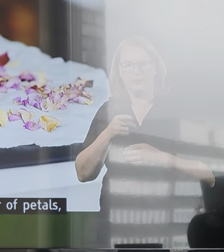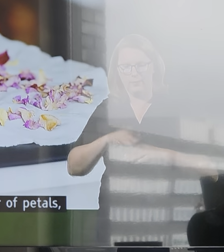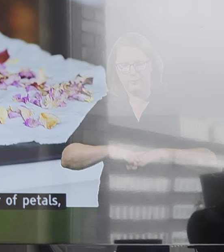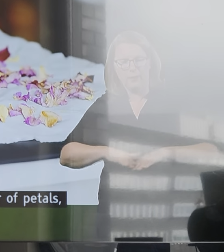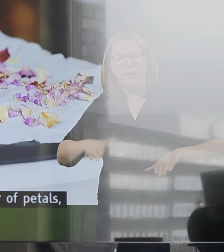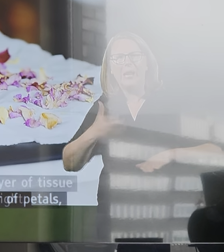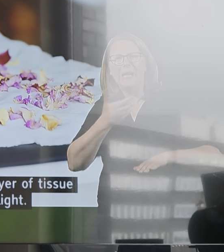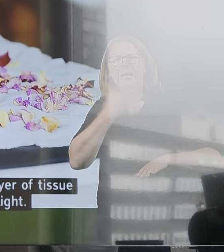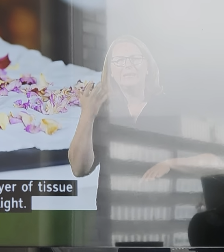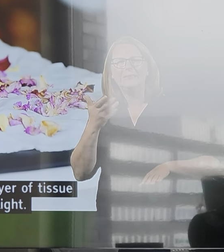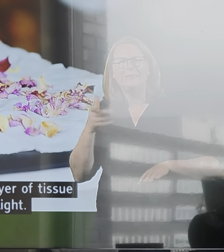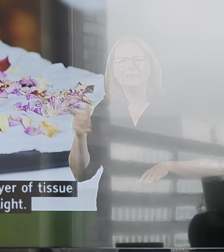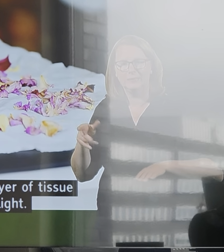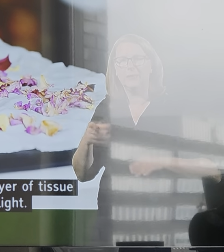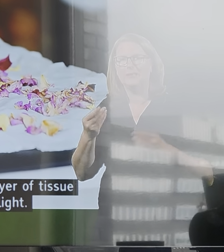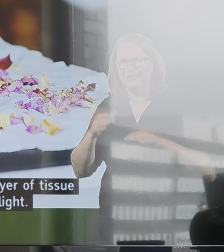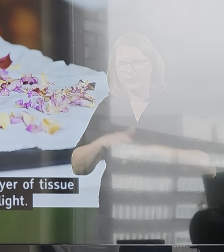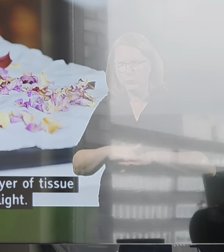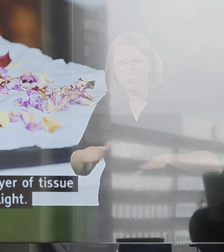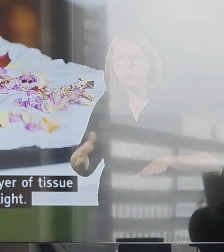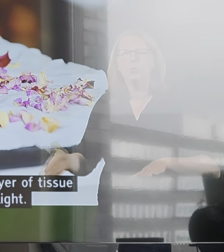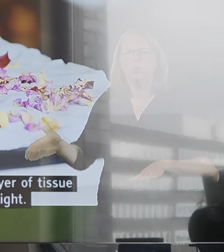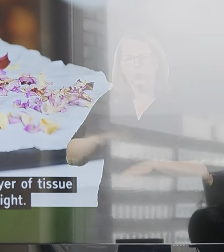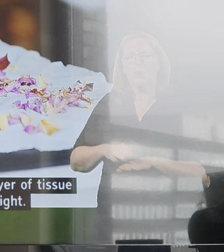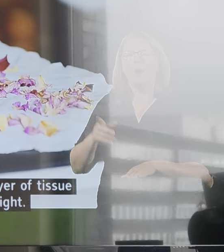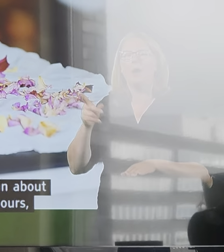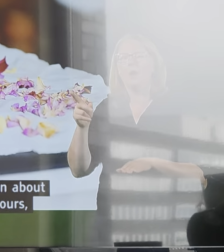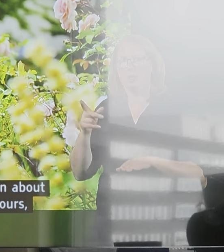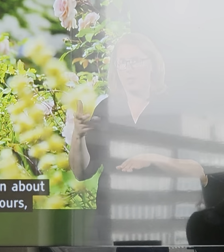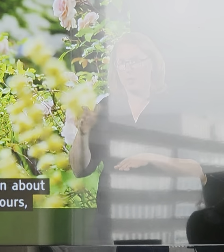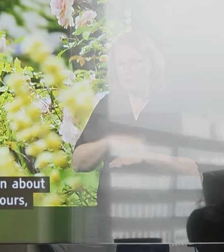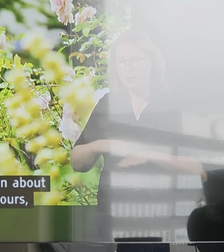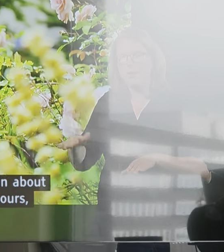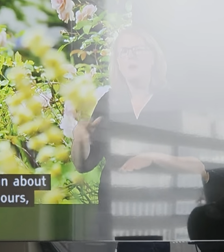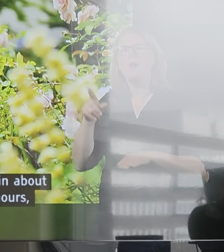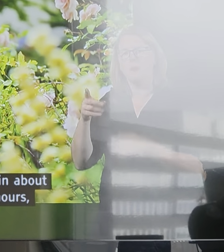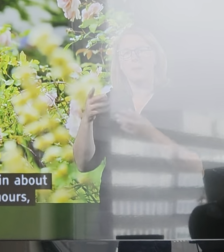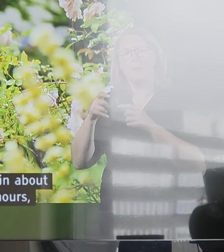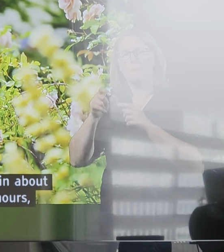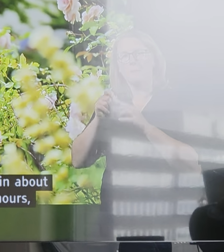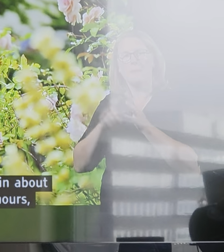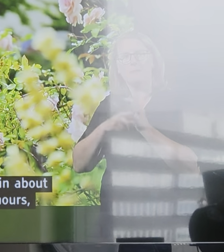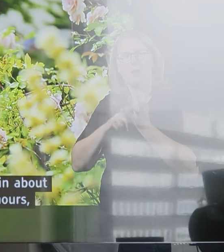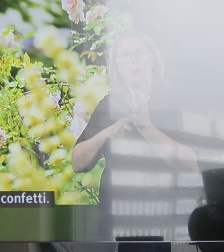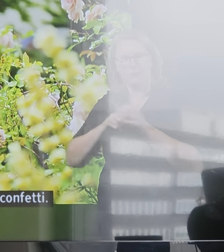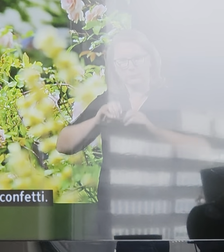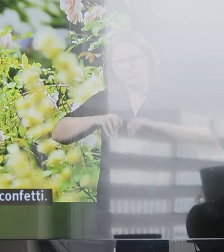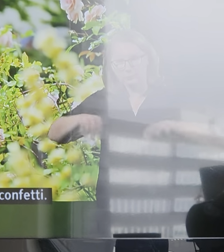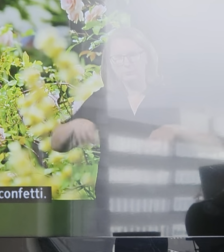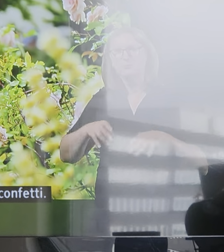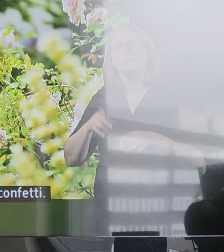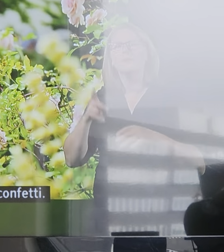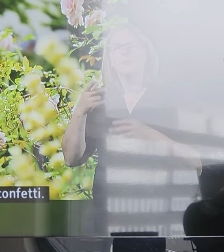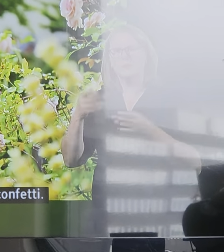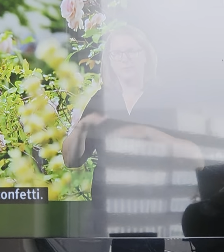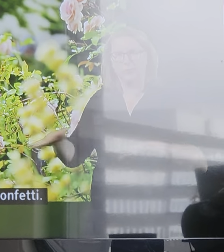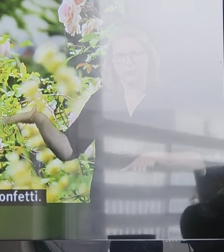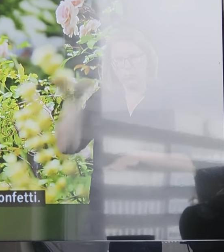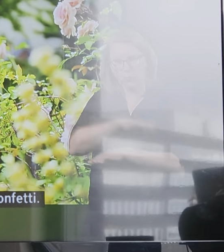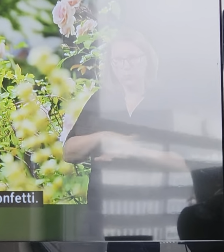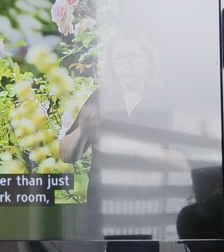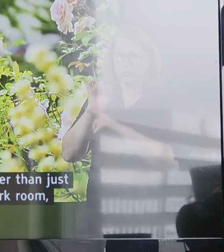a single layer of petals, and then another layer of tissue to hide the light. Turn it on, and in about 4 to 5 hours, I have